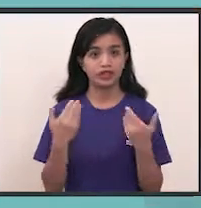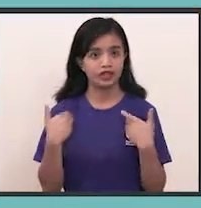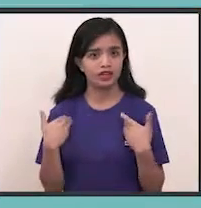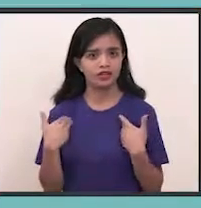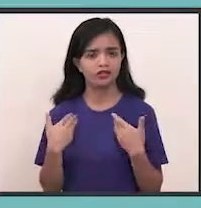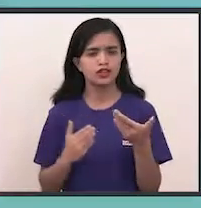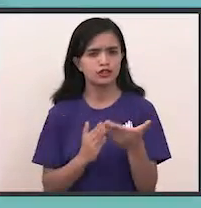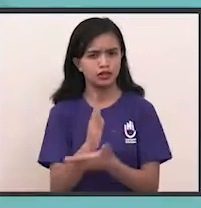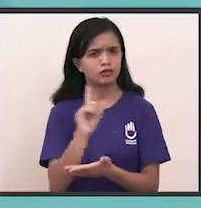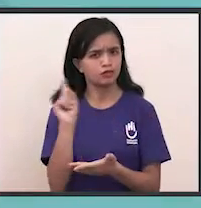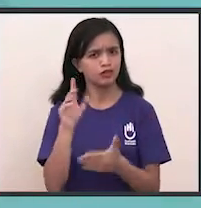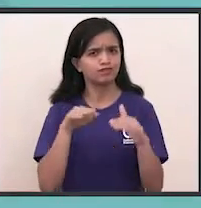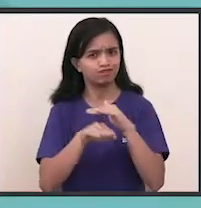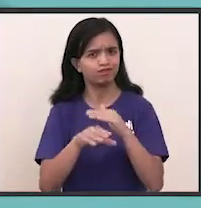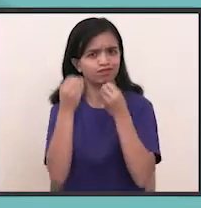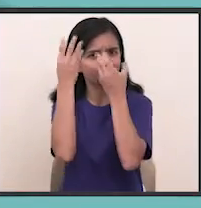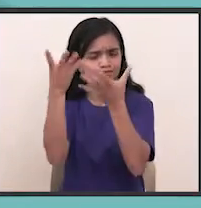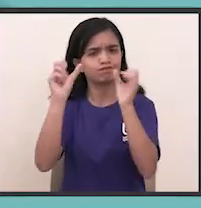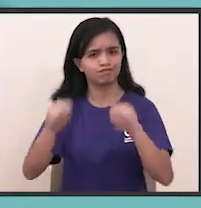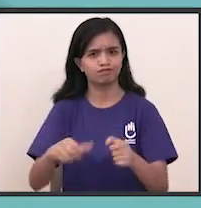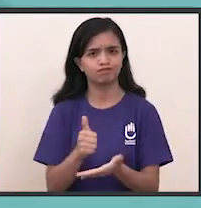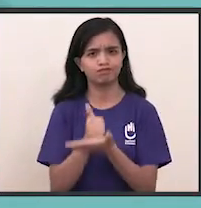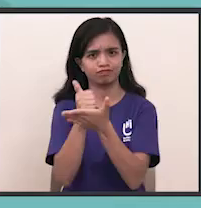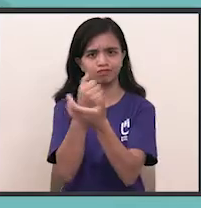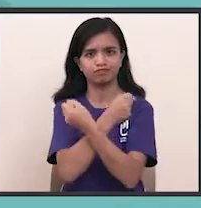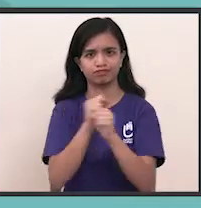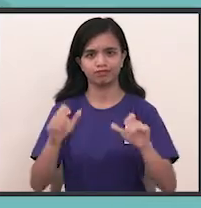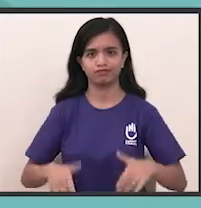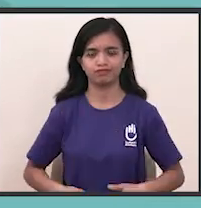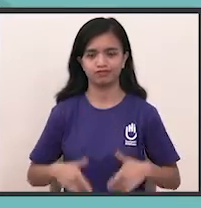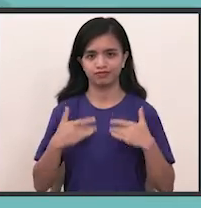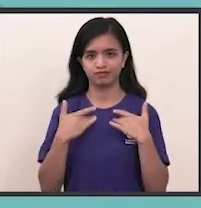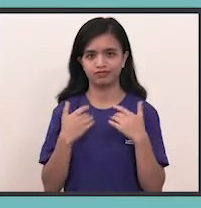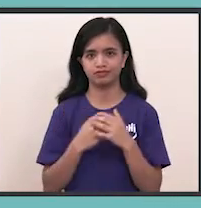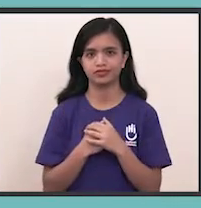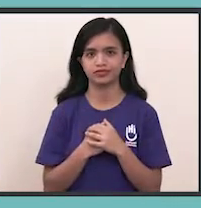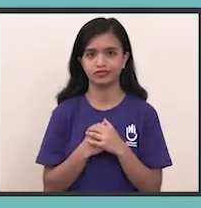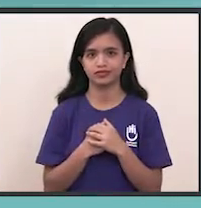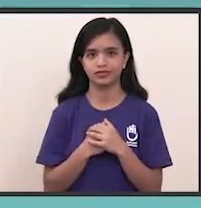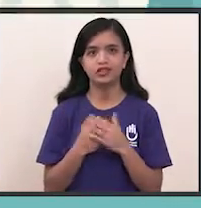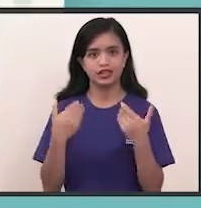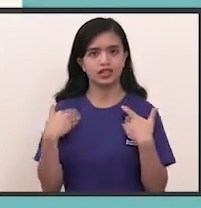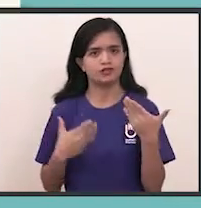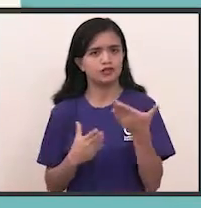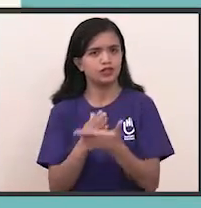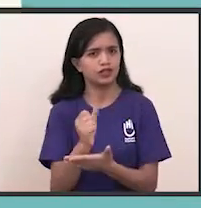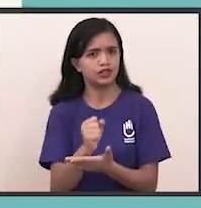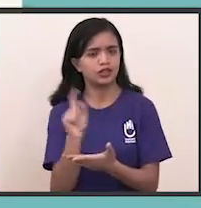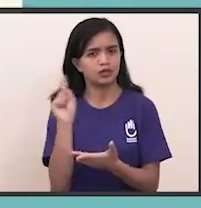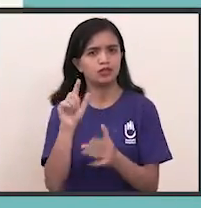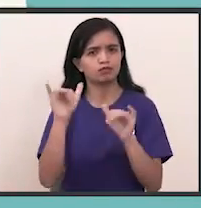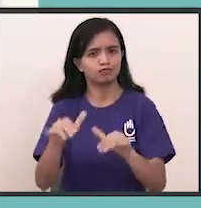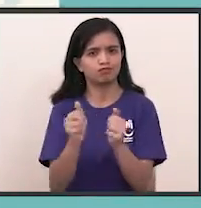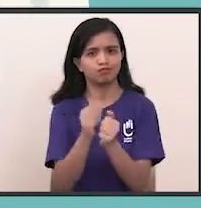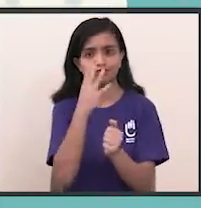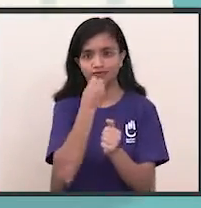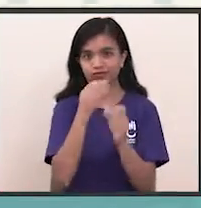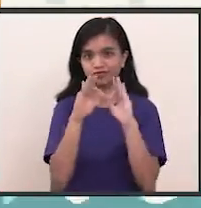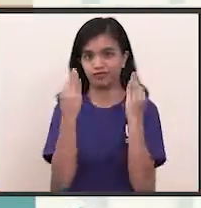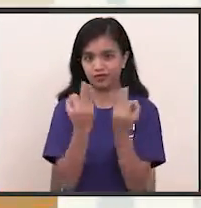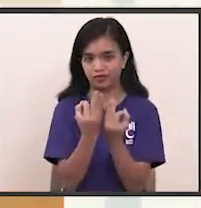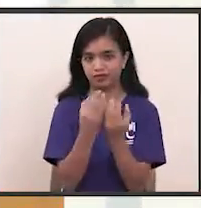You have the right to information that can help save your life. You have the right to stay with your